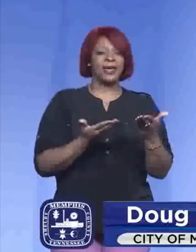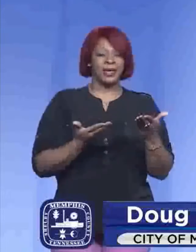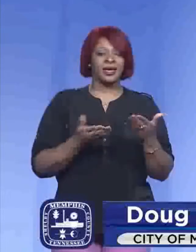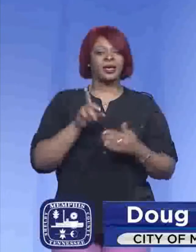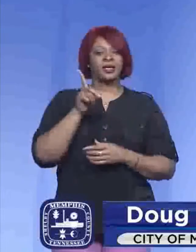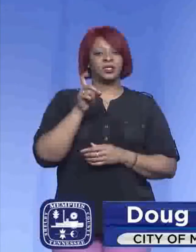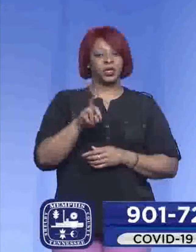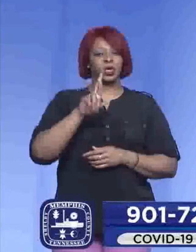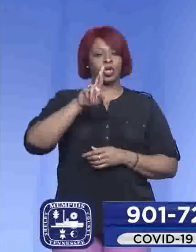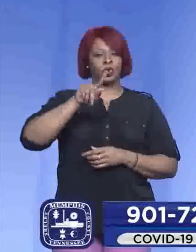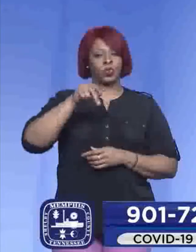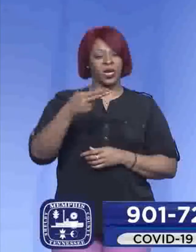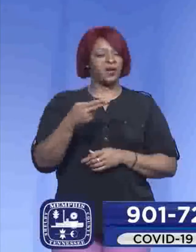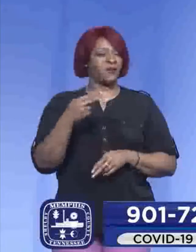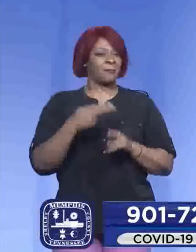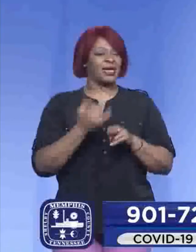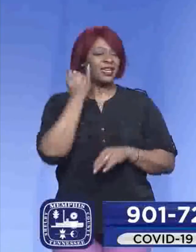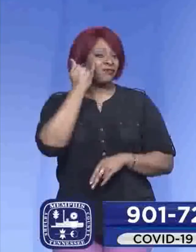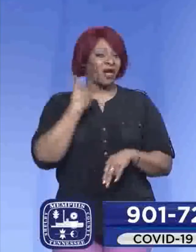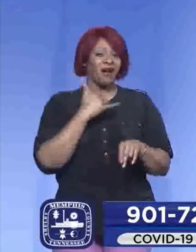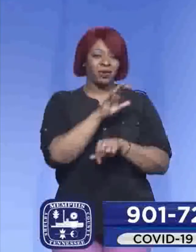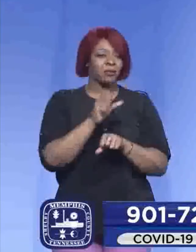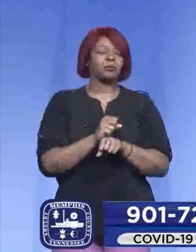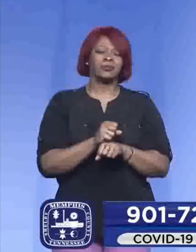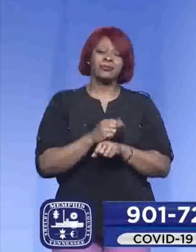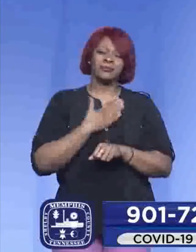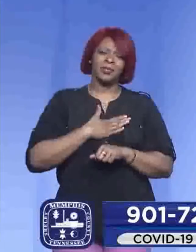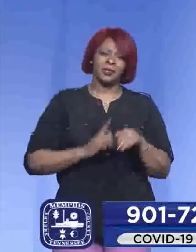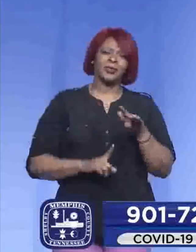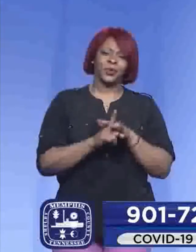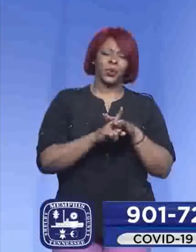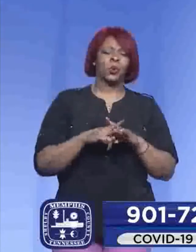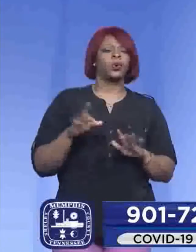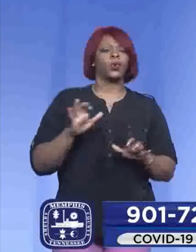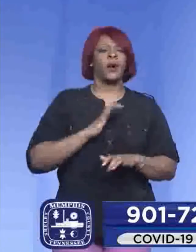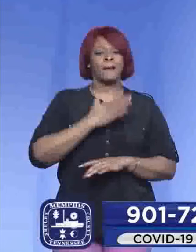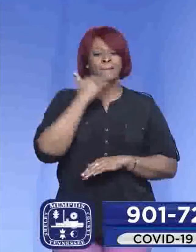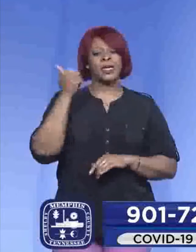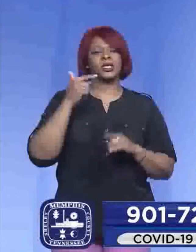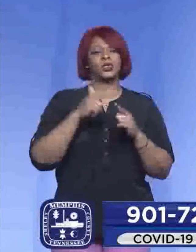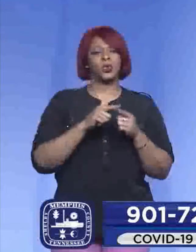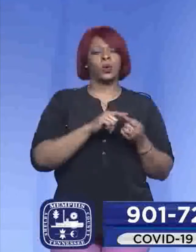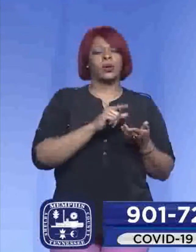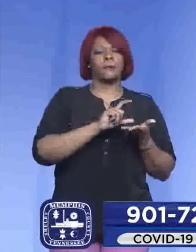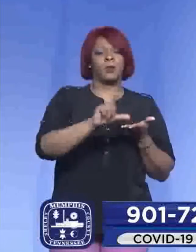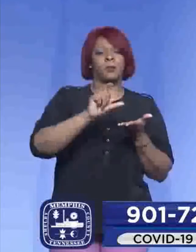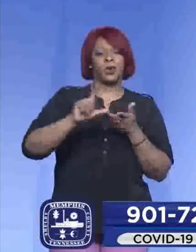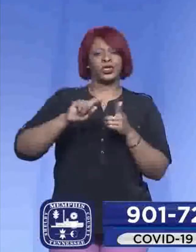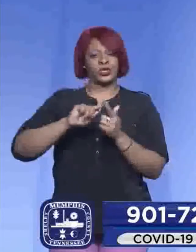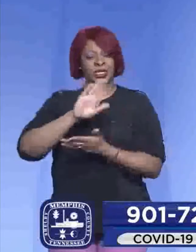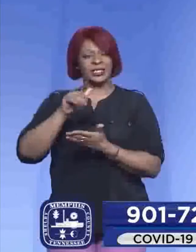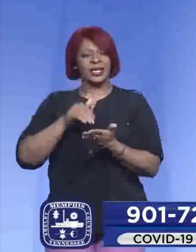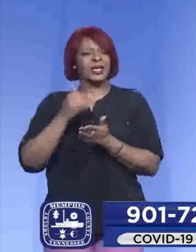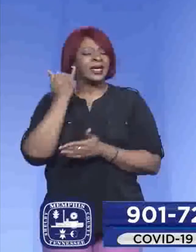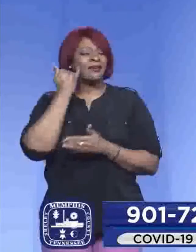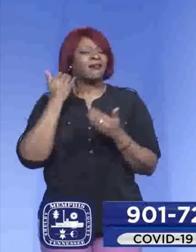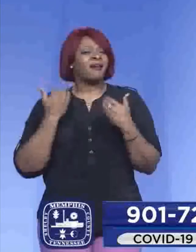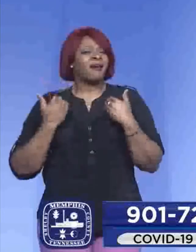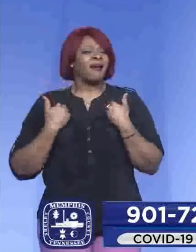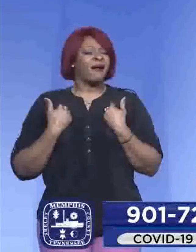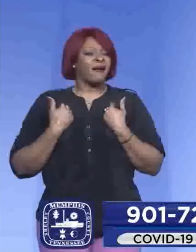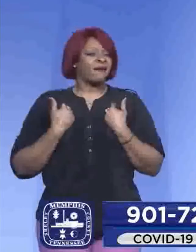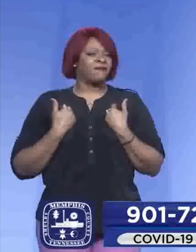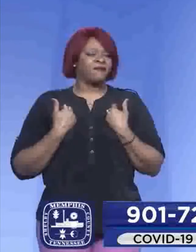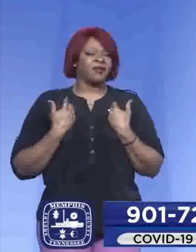Dr. Randolph mentioned it. If you have an appointment, please show up. But we do our best to try to apportion out to the sites. If I have, and I'll